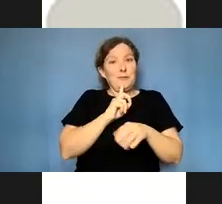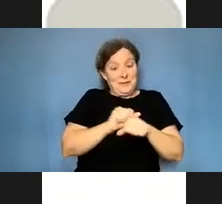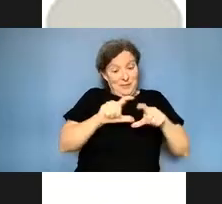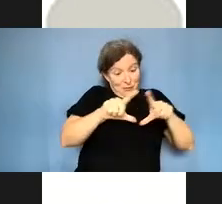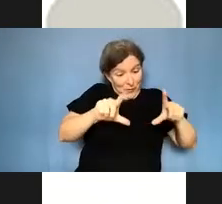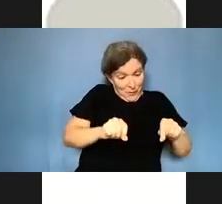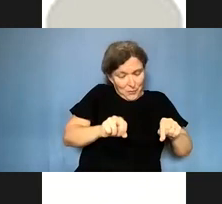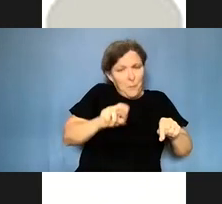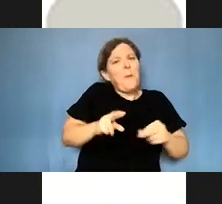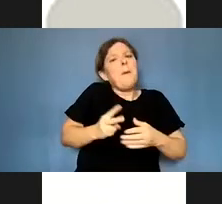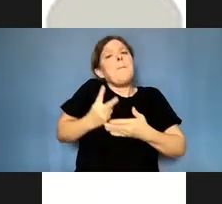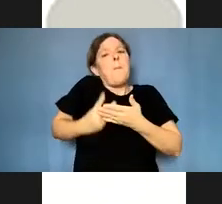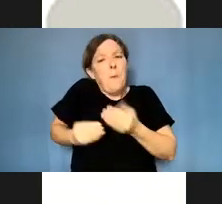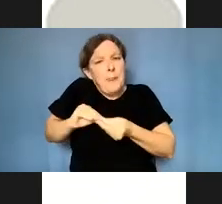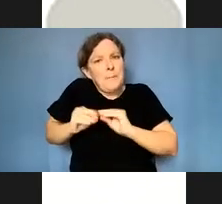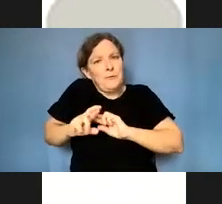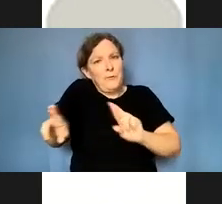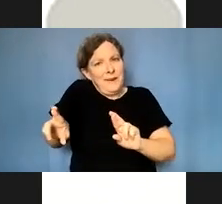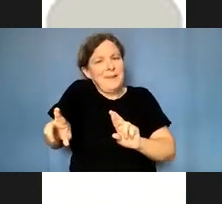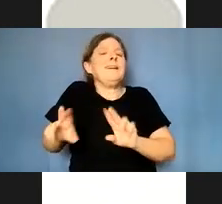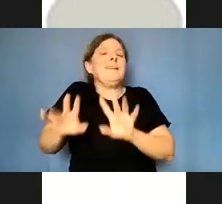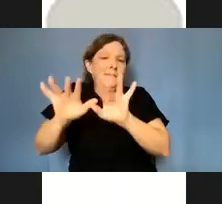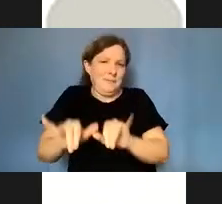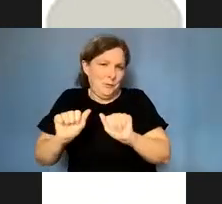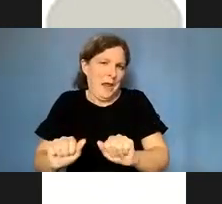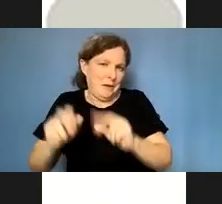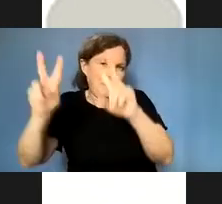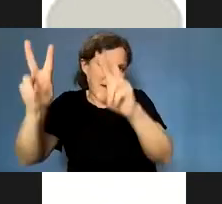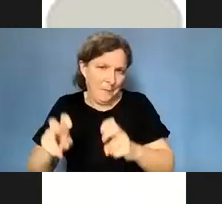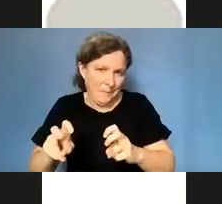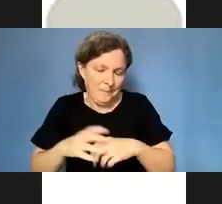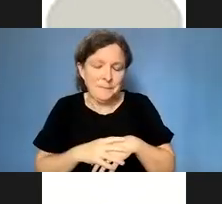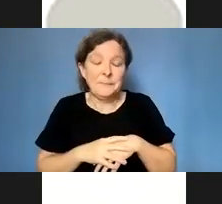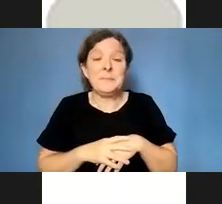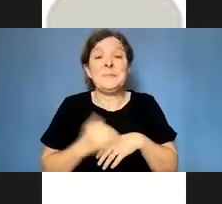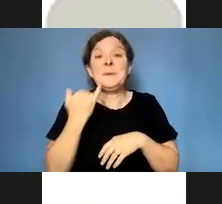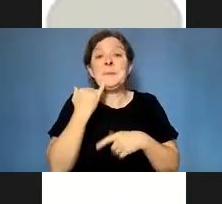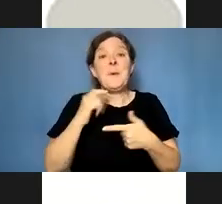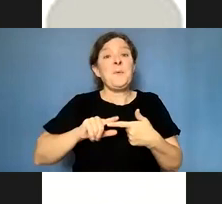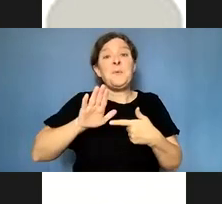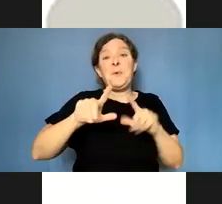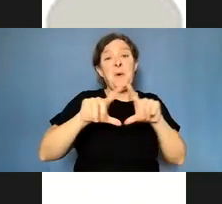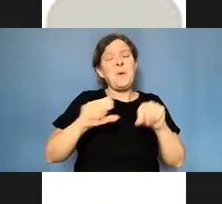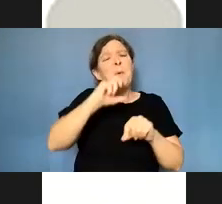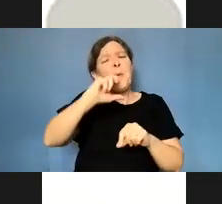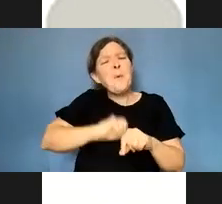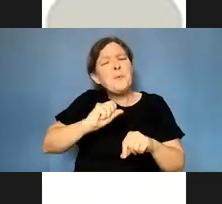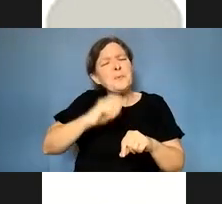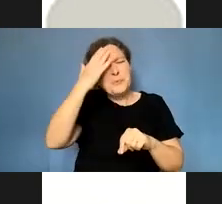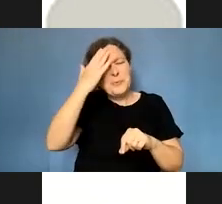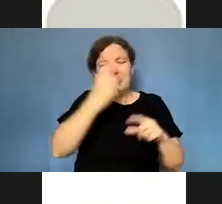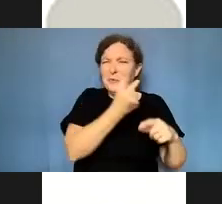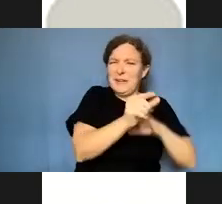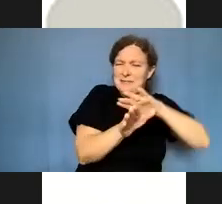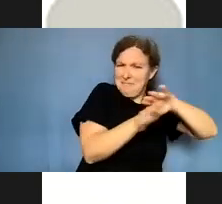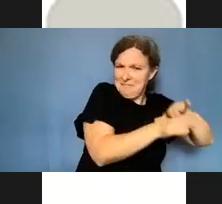the numbers on the front and back of the card. If you have an older Ontario Health card, not the green